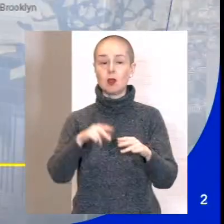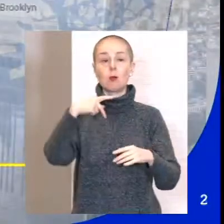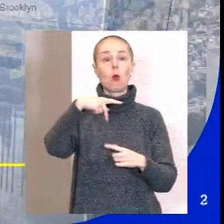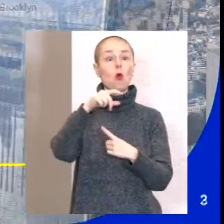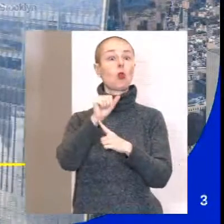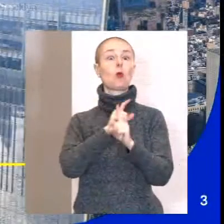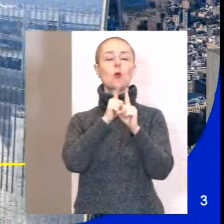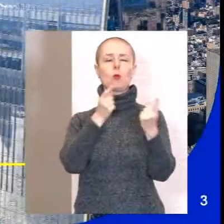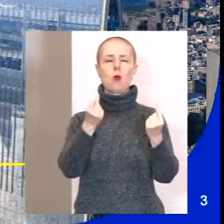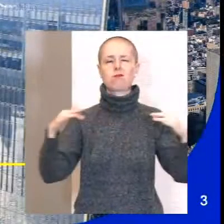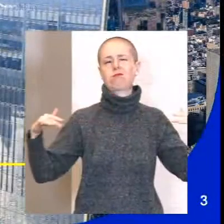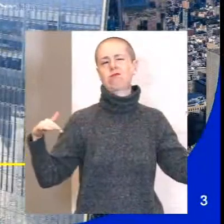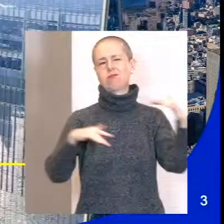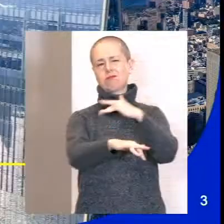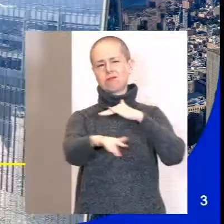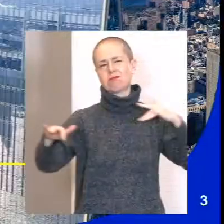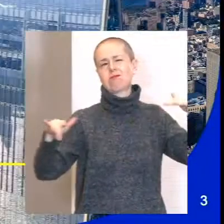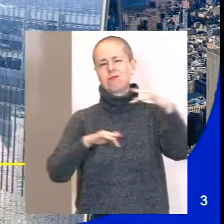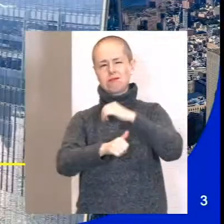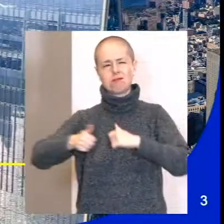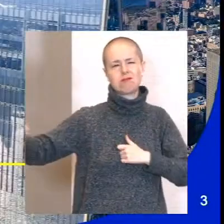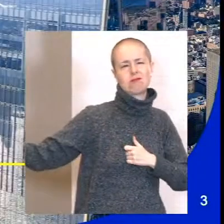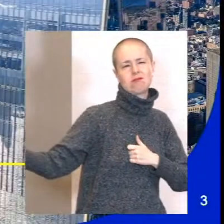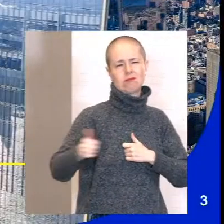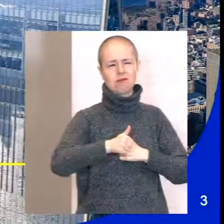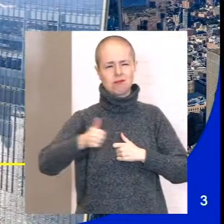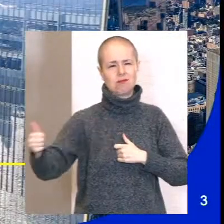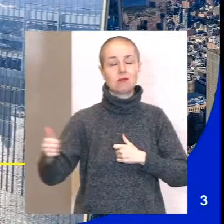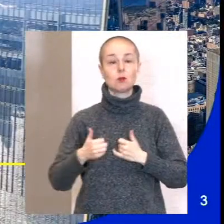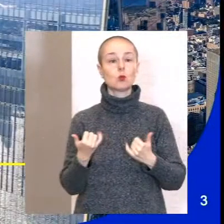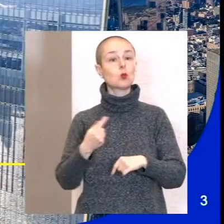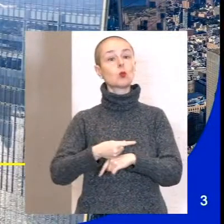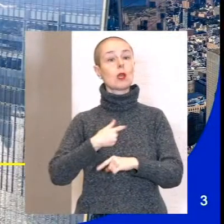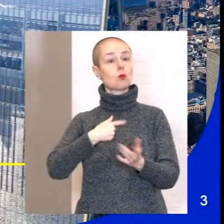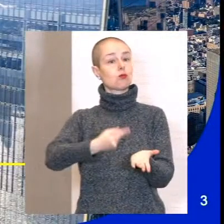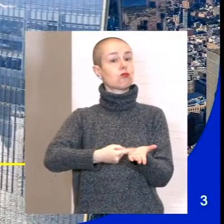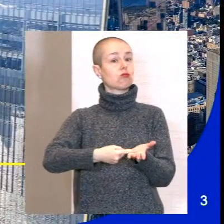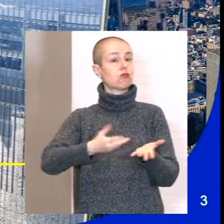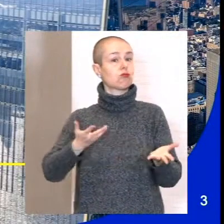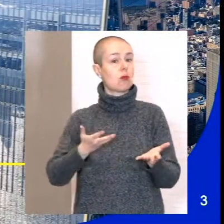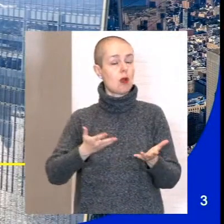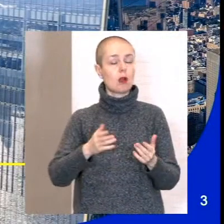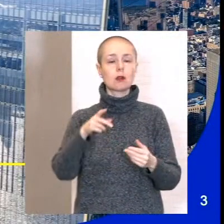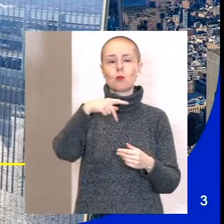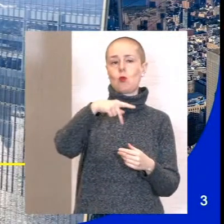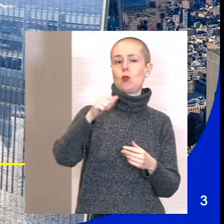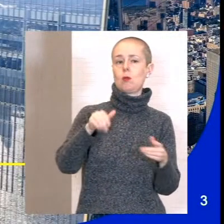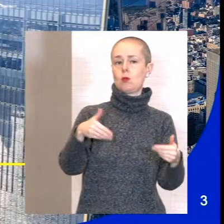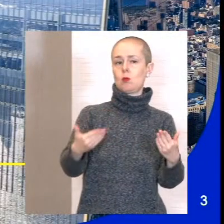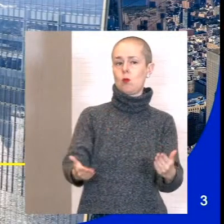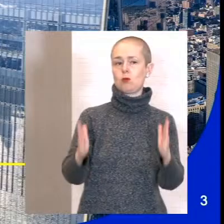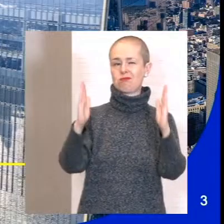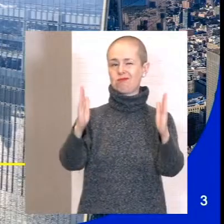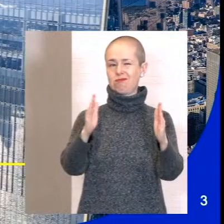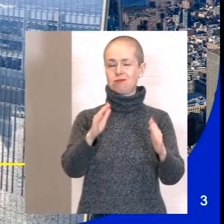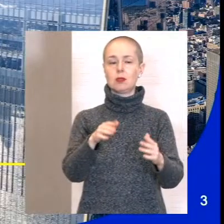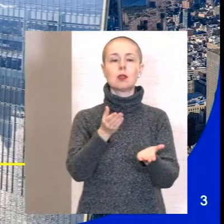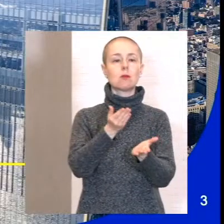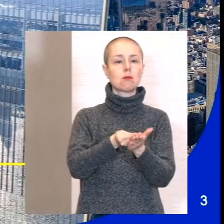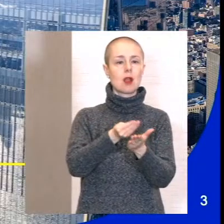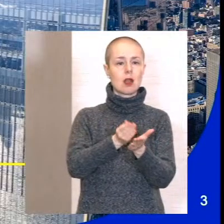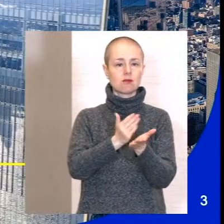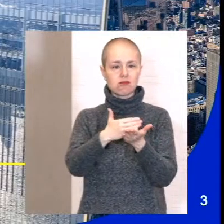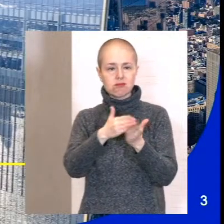moving. Today, we'll review the Port Authority's proposed 2026 to 2035 capital